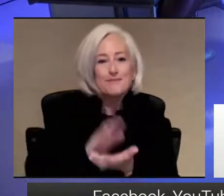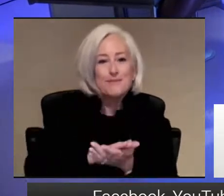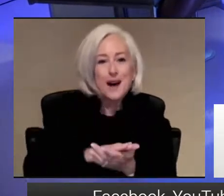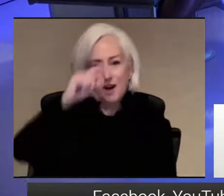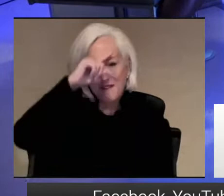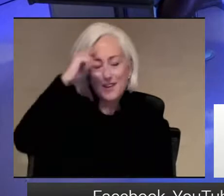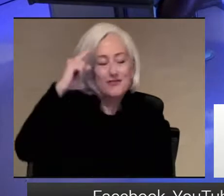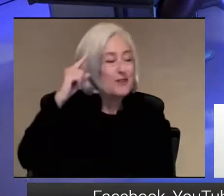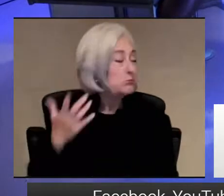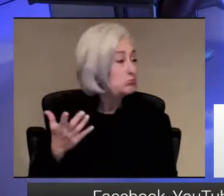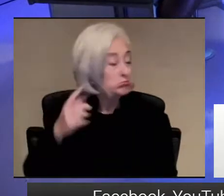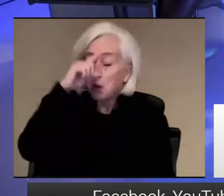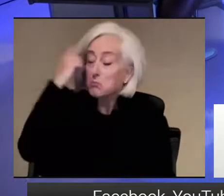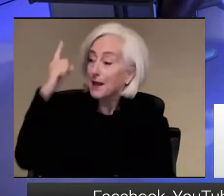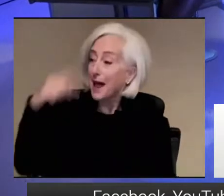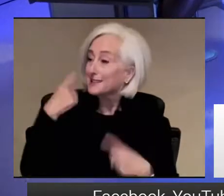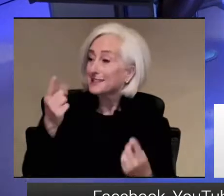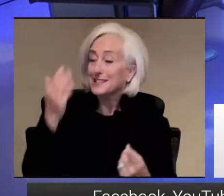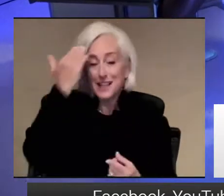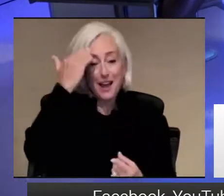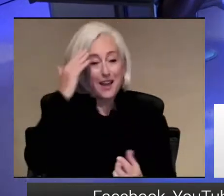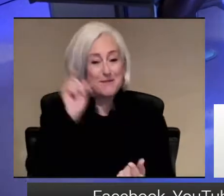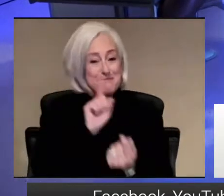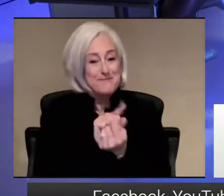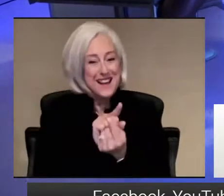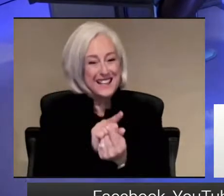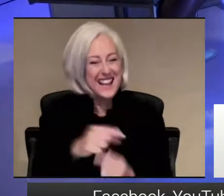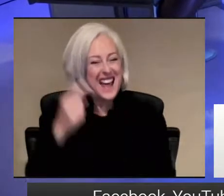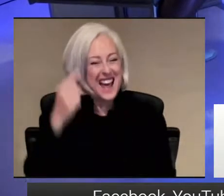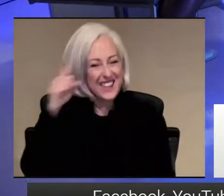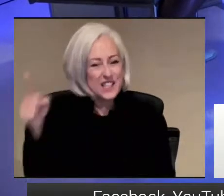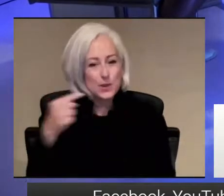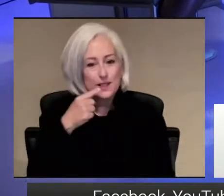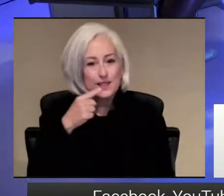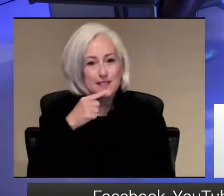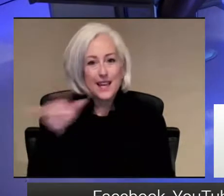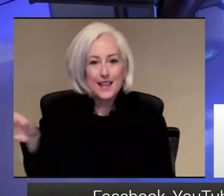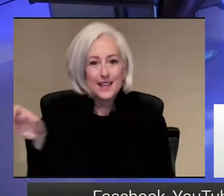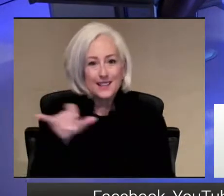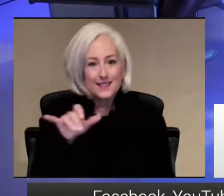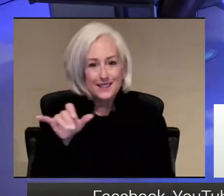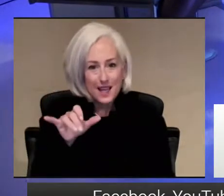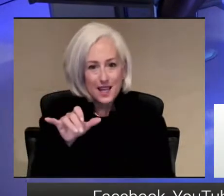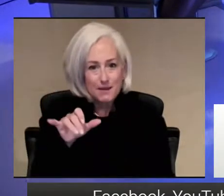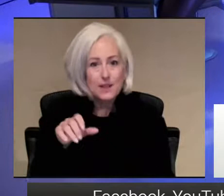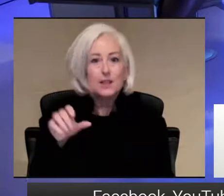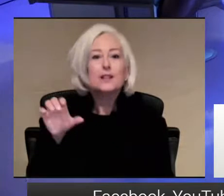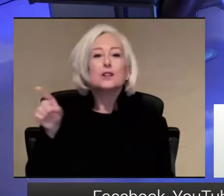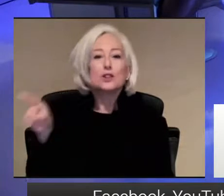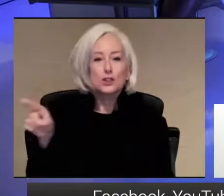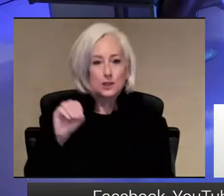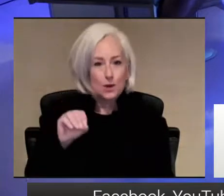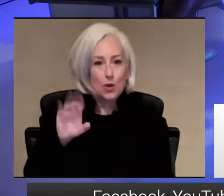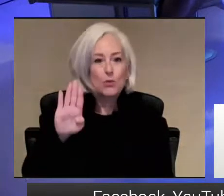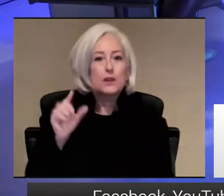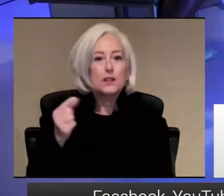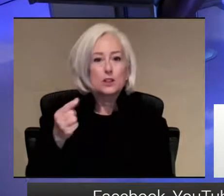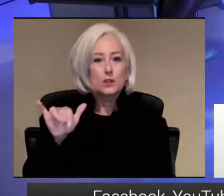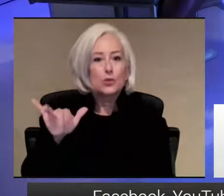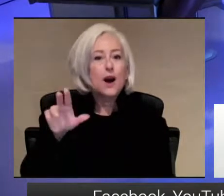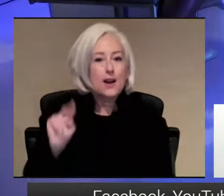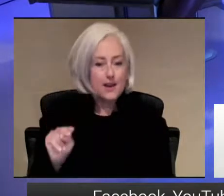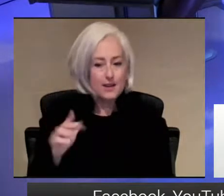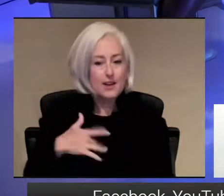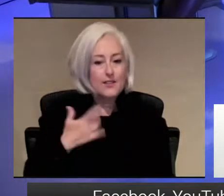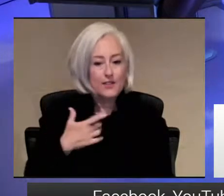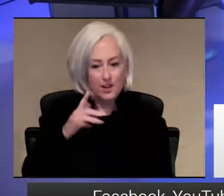But and I think she would say the same thing as an OBGYN, that she feels that, and she feels that from her patients most definitely. Well, talk to me a